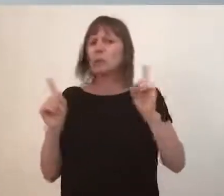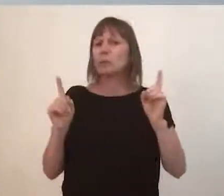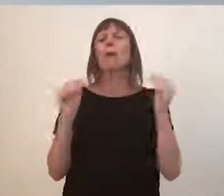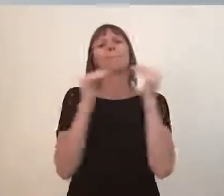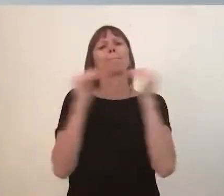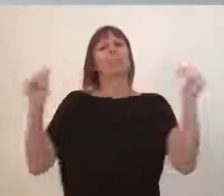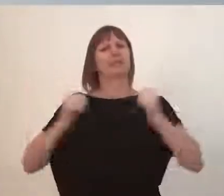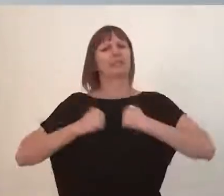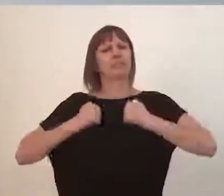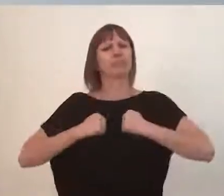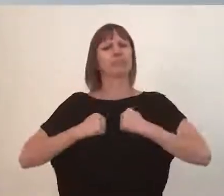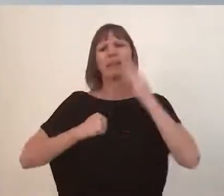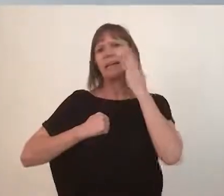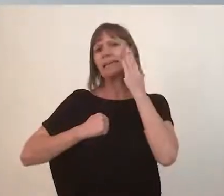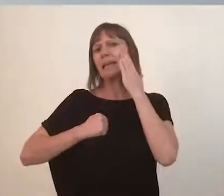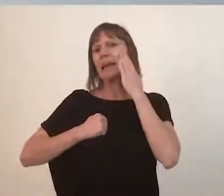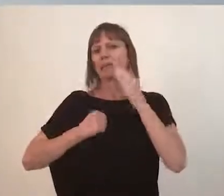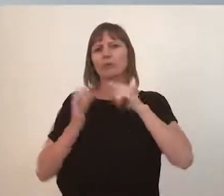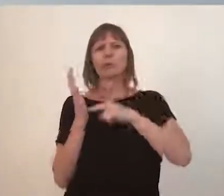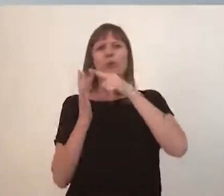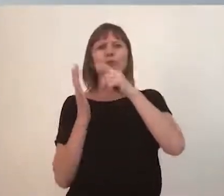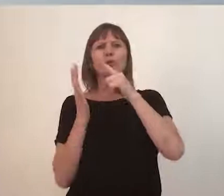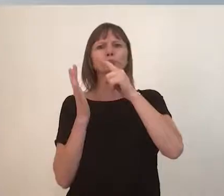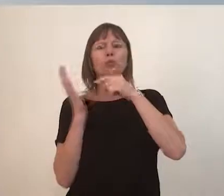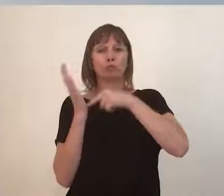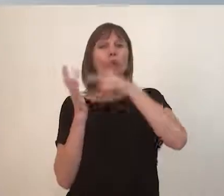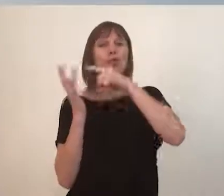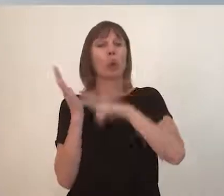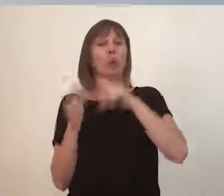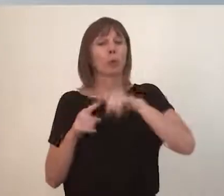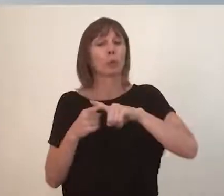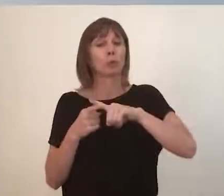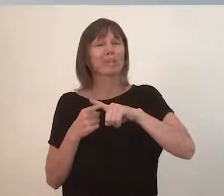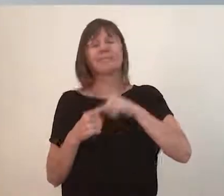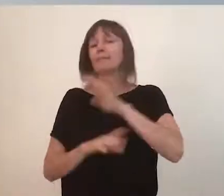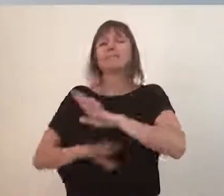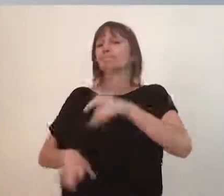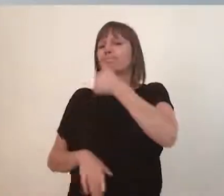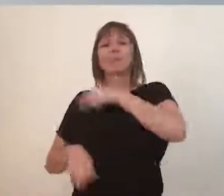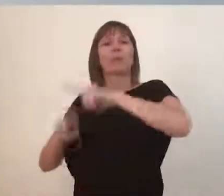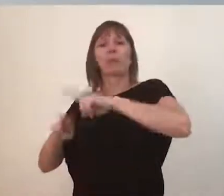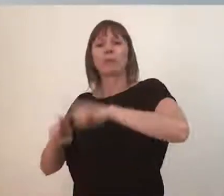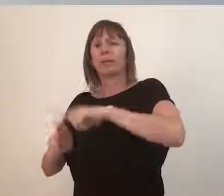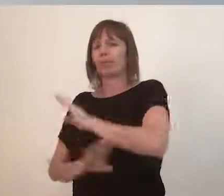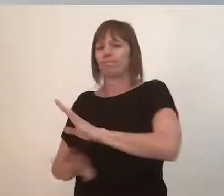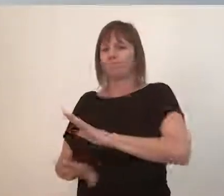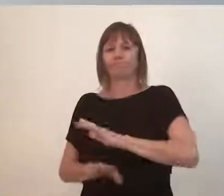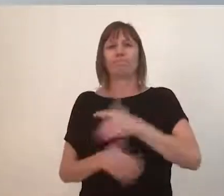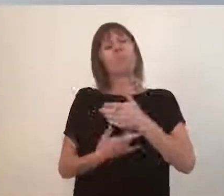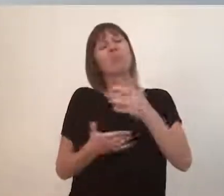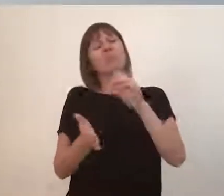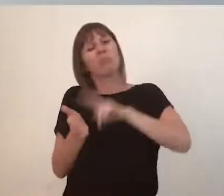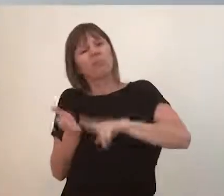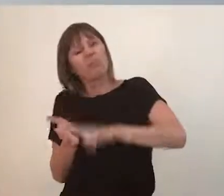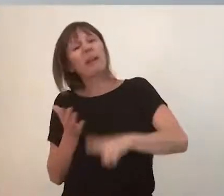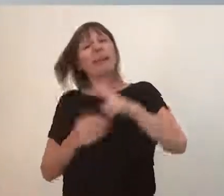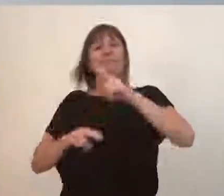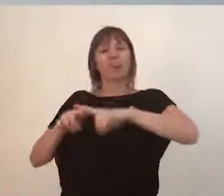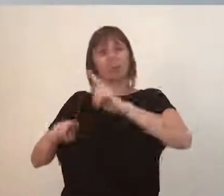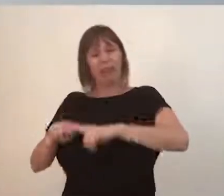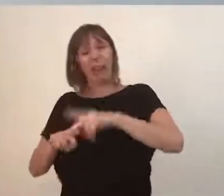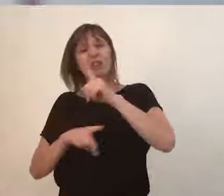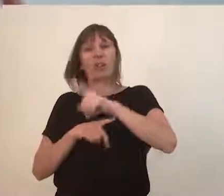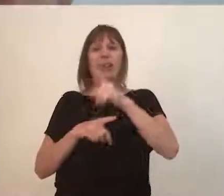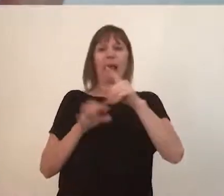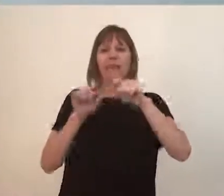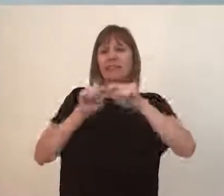highlight. I don't know if it's like a highlighter shade or it's my skin tone, and so I use this instead of foundation because I think like the